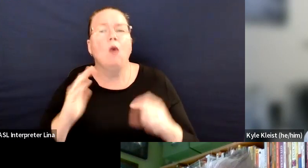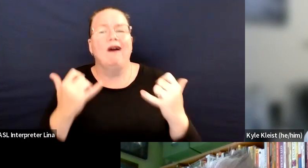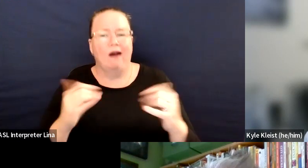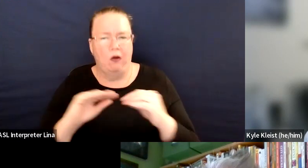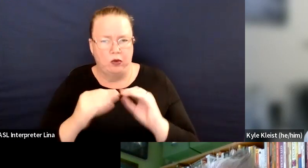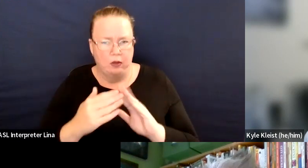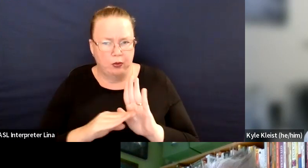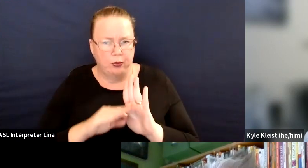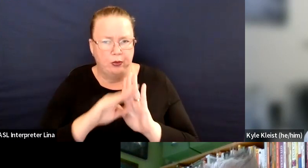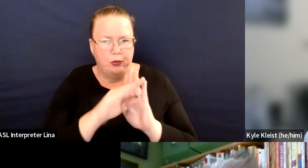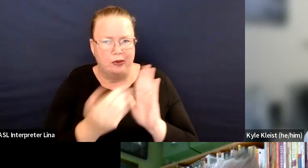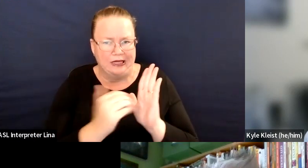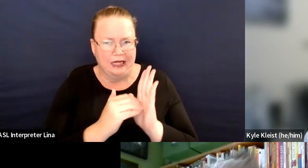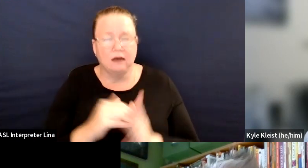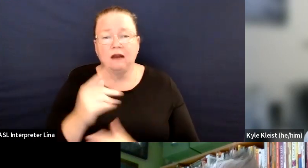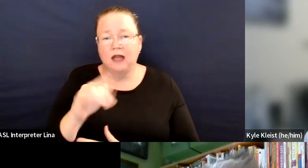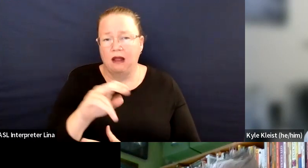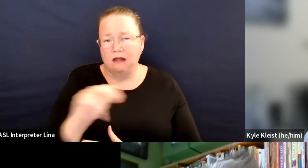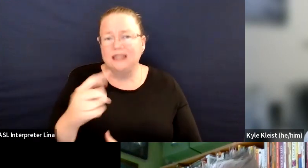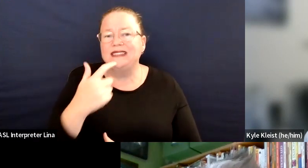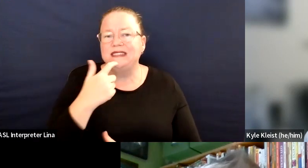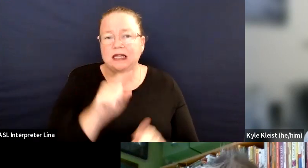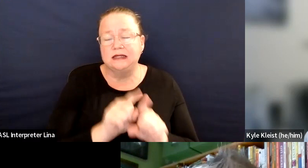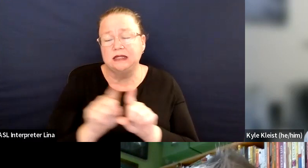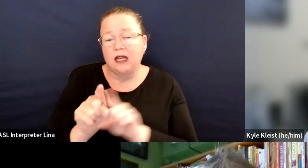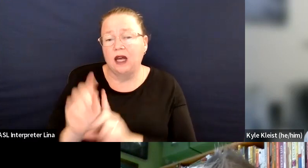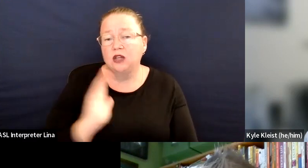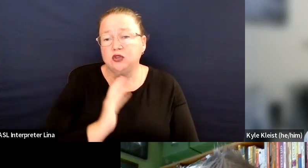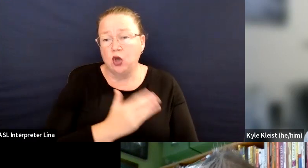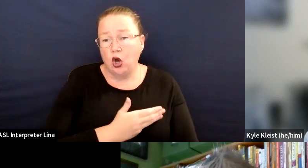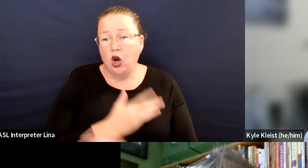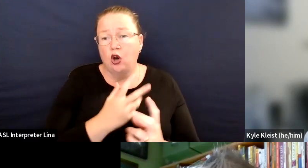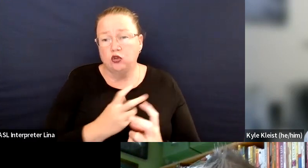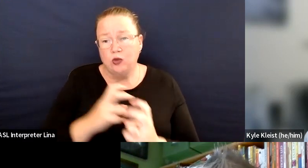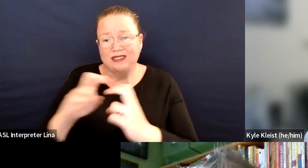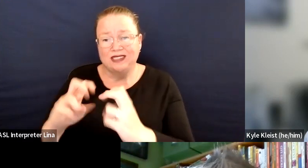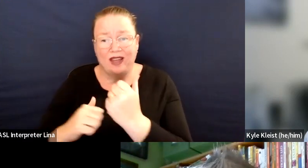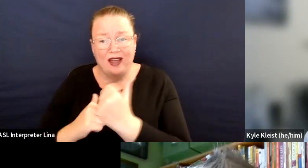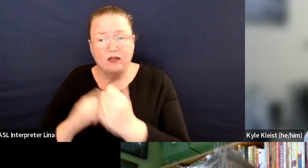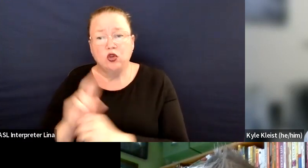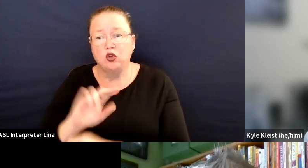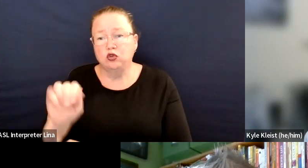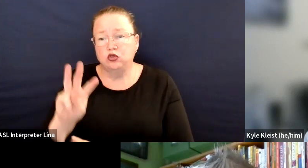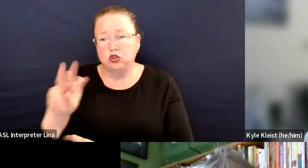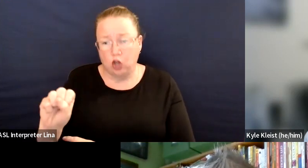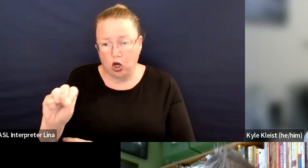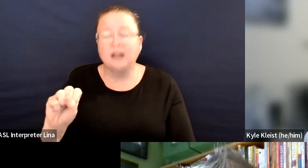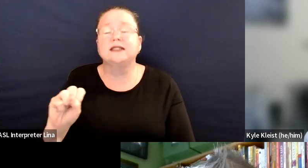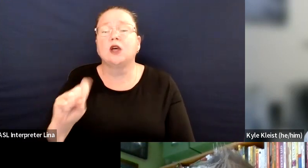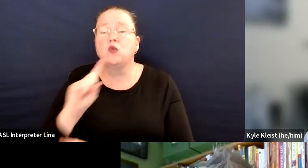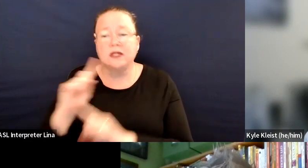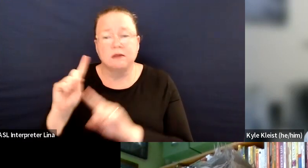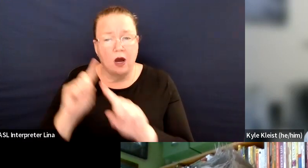recover. Kaylan says, as our transition advocate uses JAWS in response